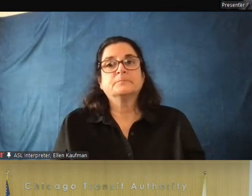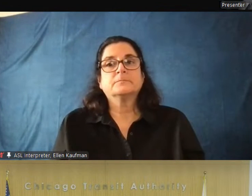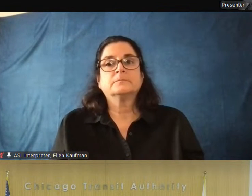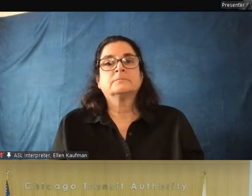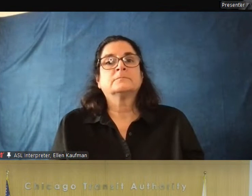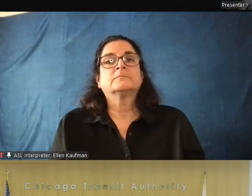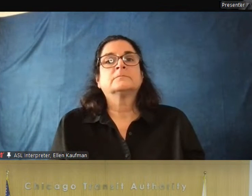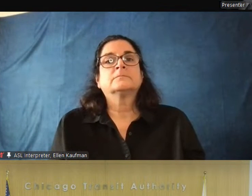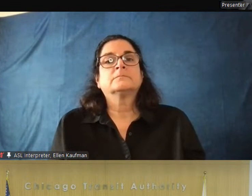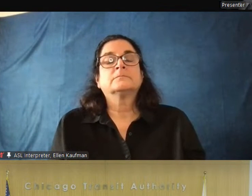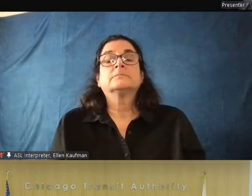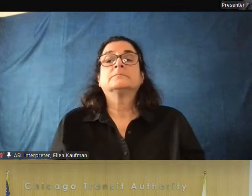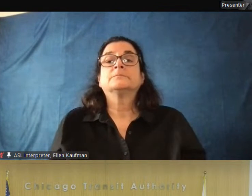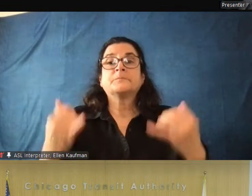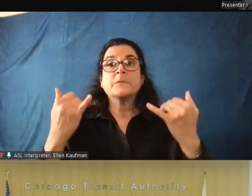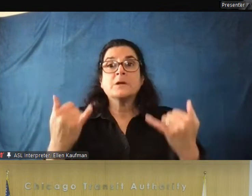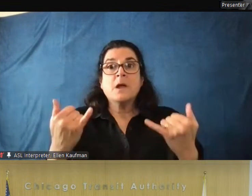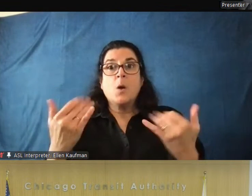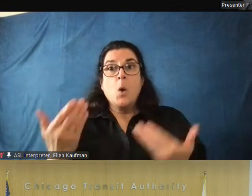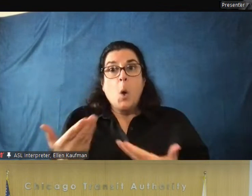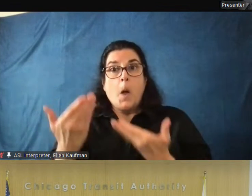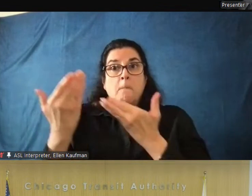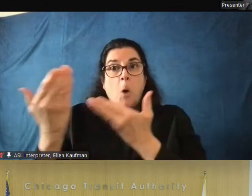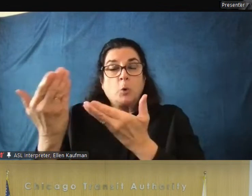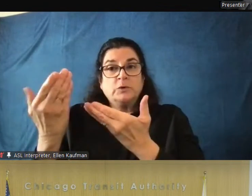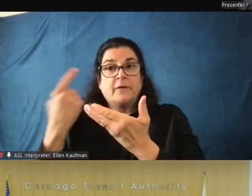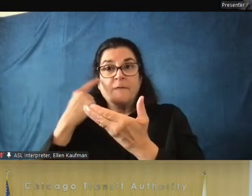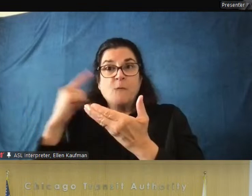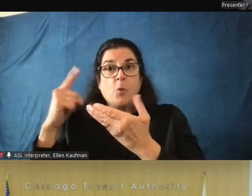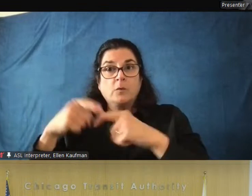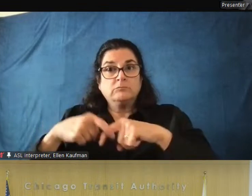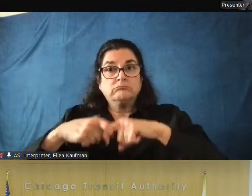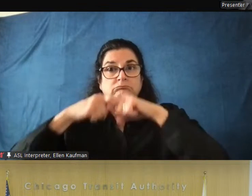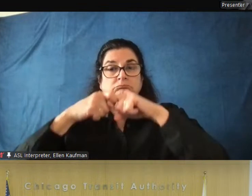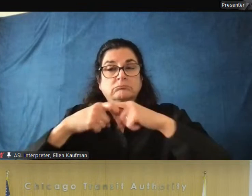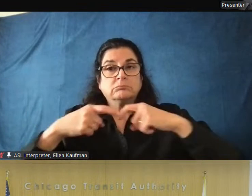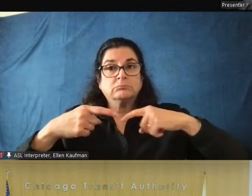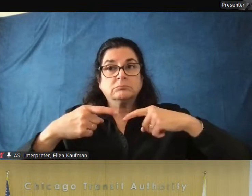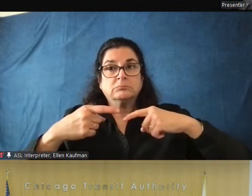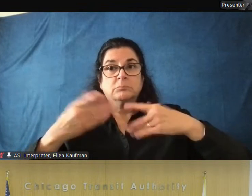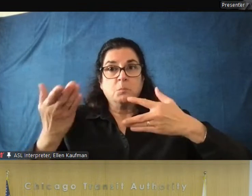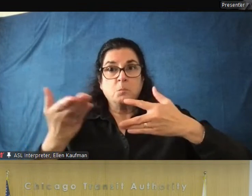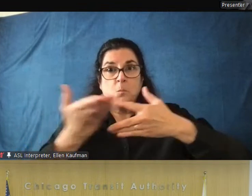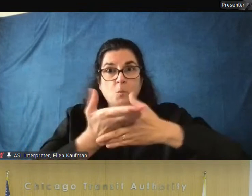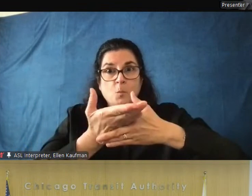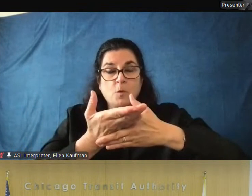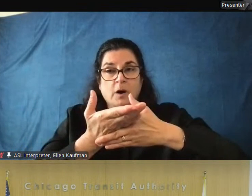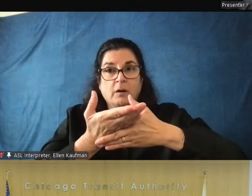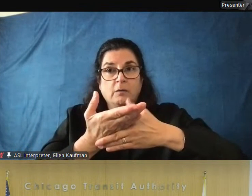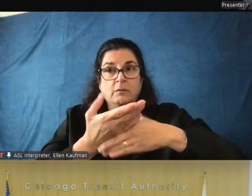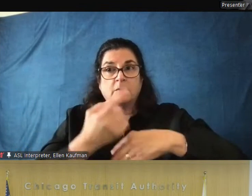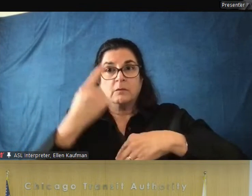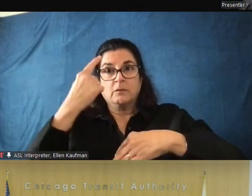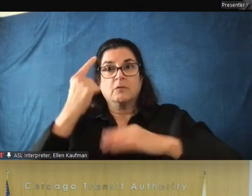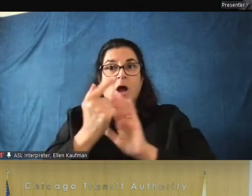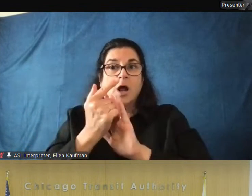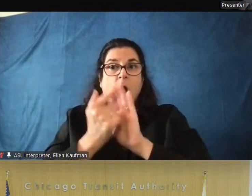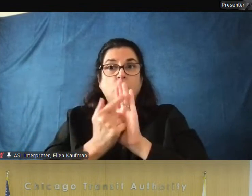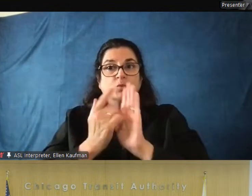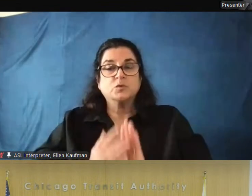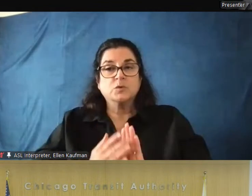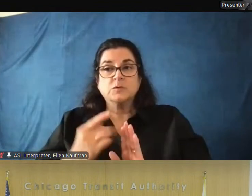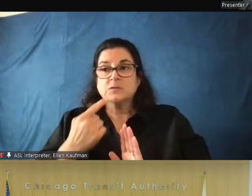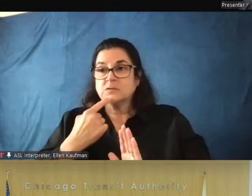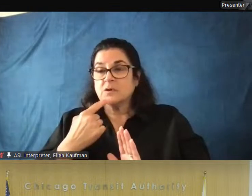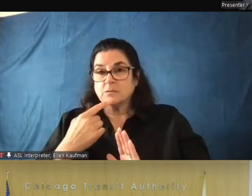I will now entertain a motion to recess into executive session for reasons stated by council. So moved. Second.